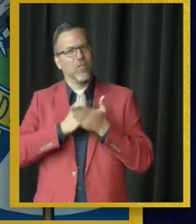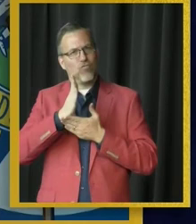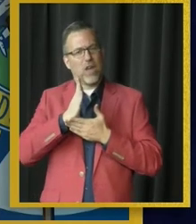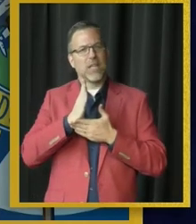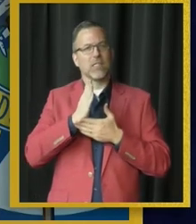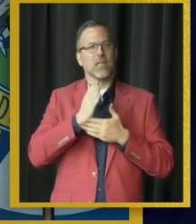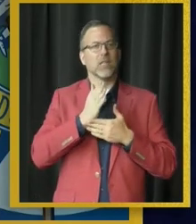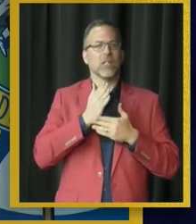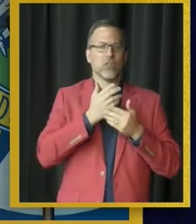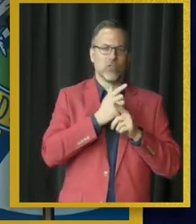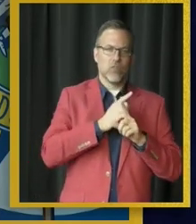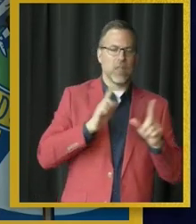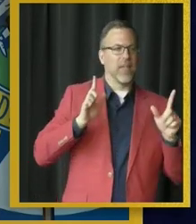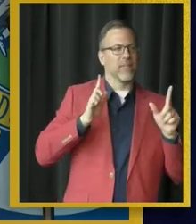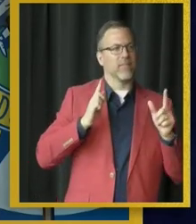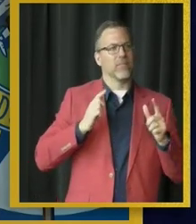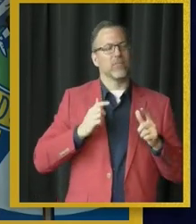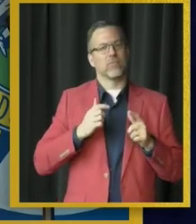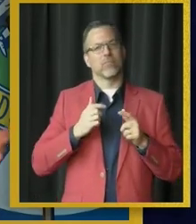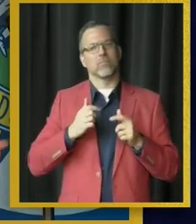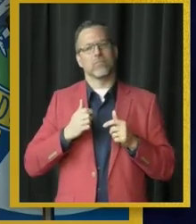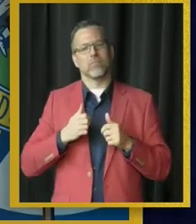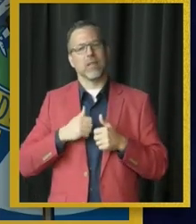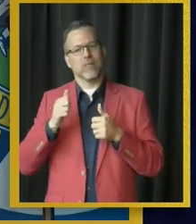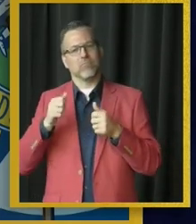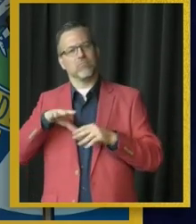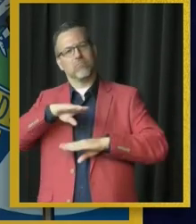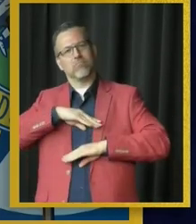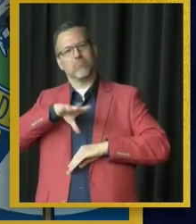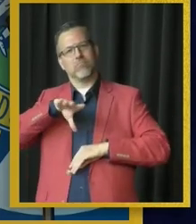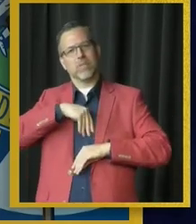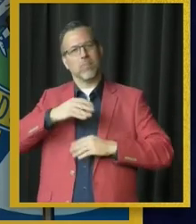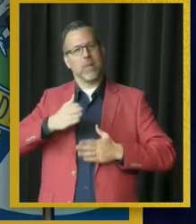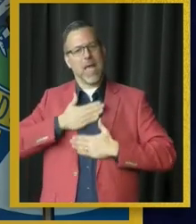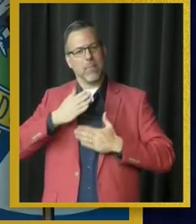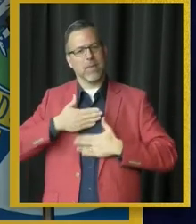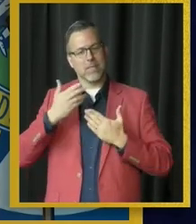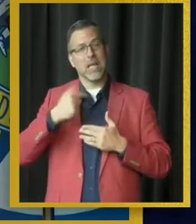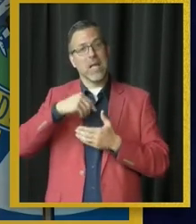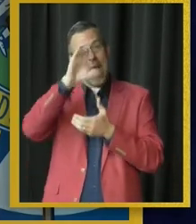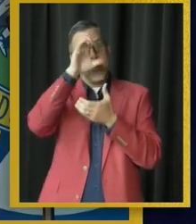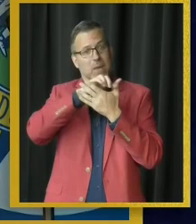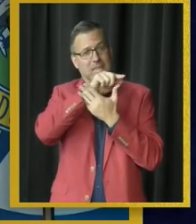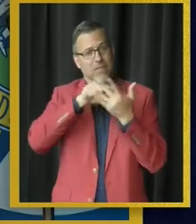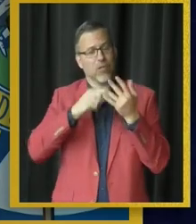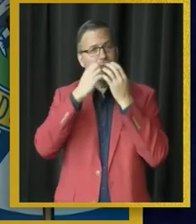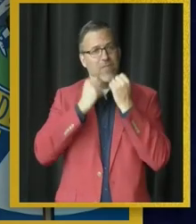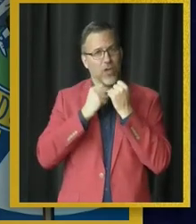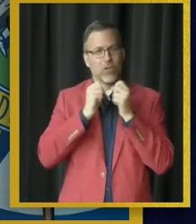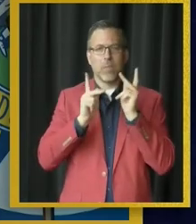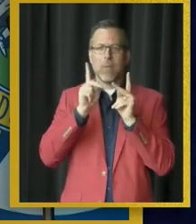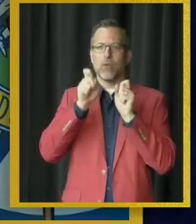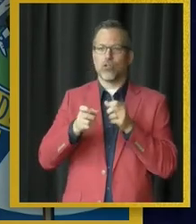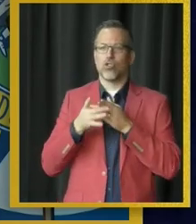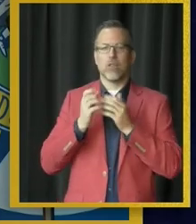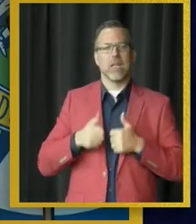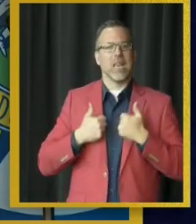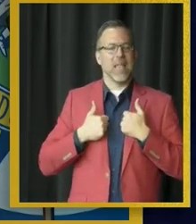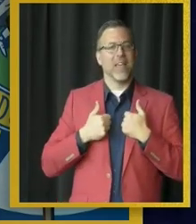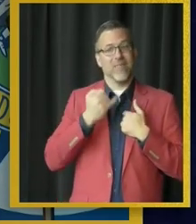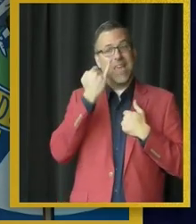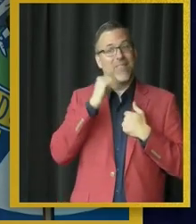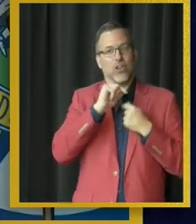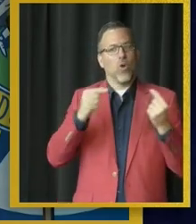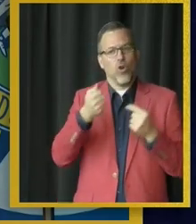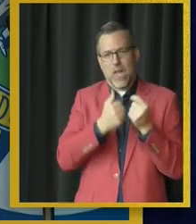liberty, and the pursuit of happiness. I believe in these values, in the idea that people should lead the life they want so long as they aren't